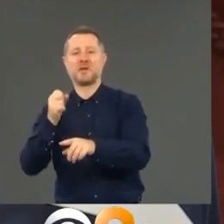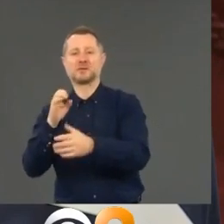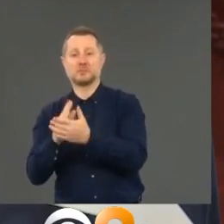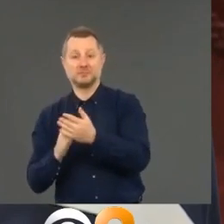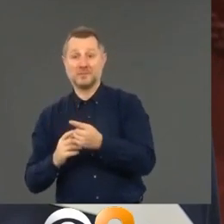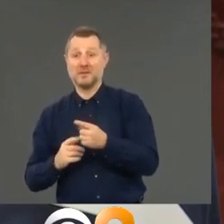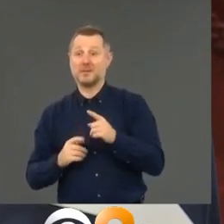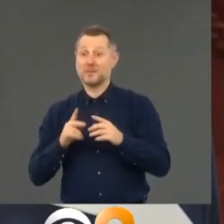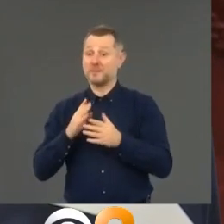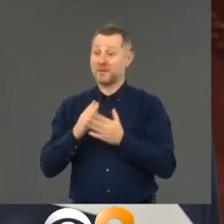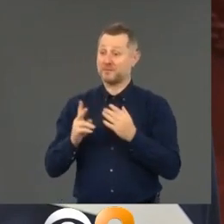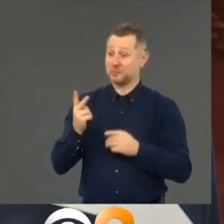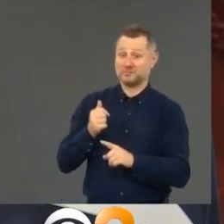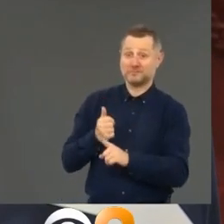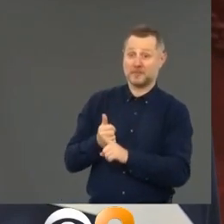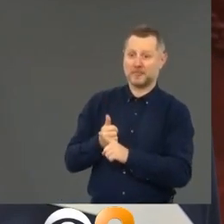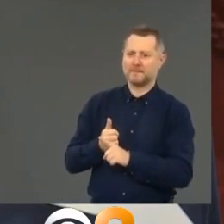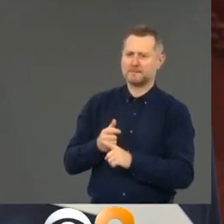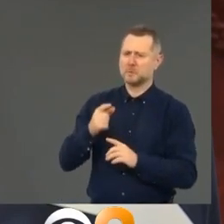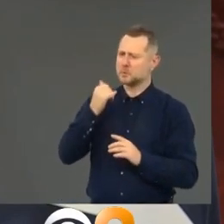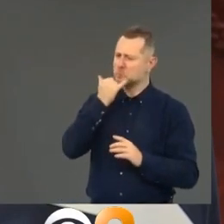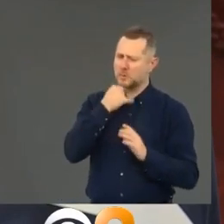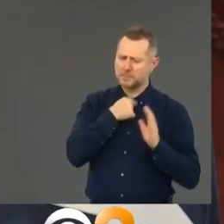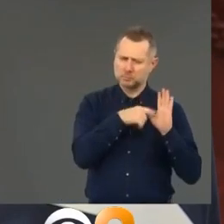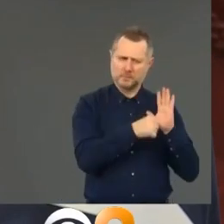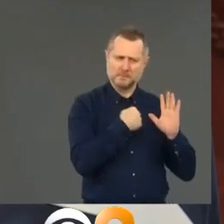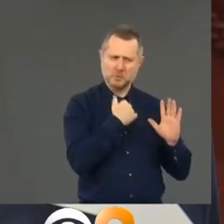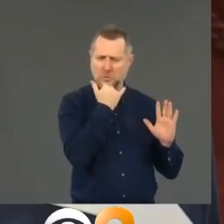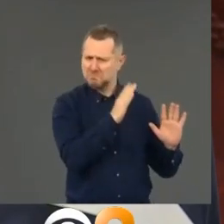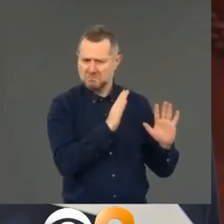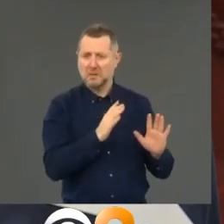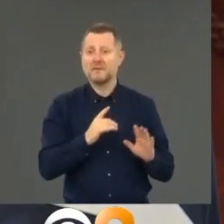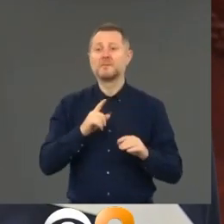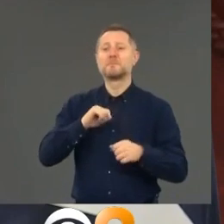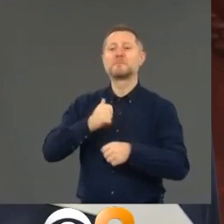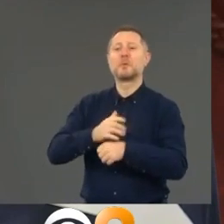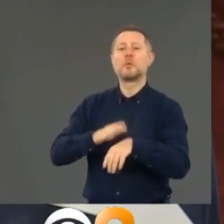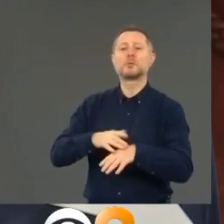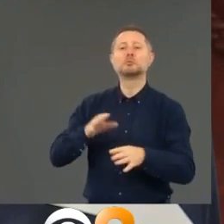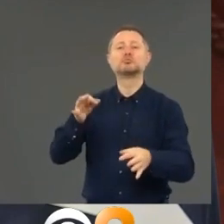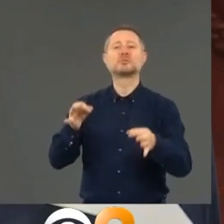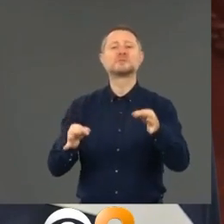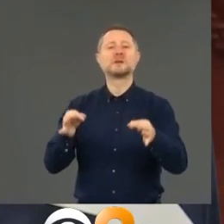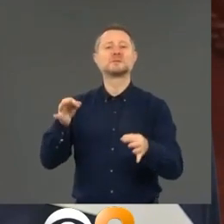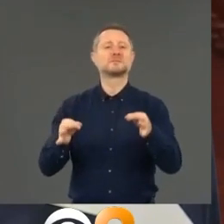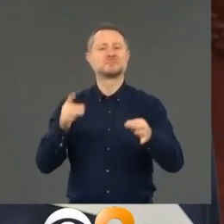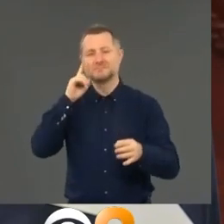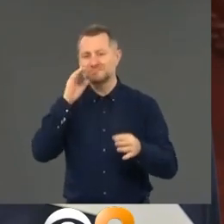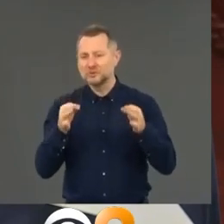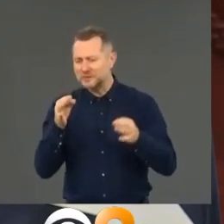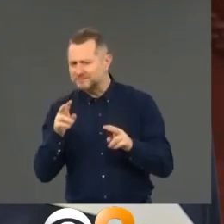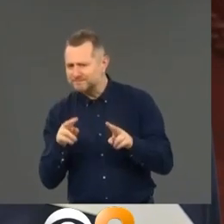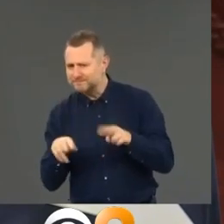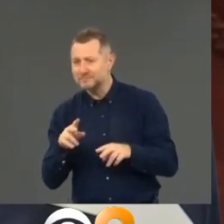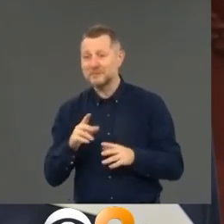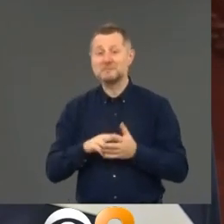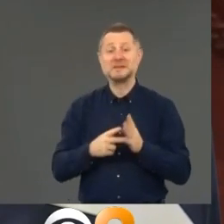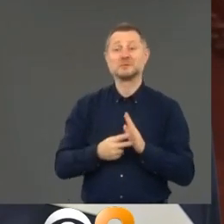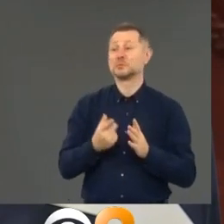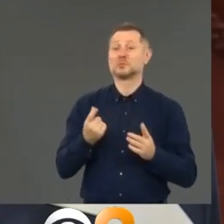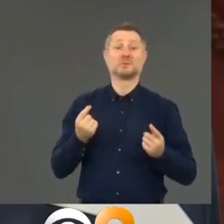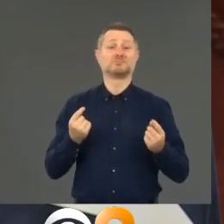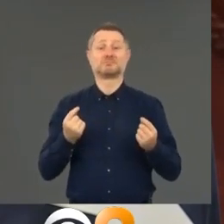wrong, phase 2 is more a judgment call of